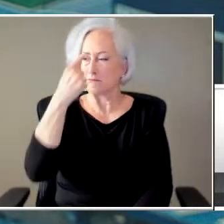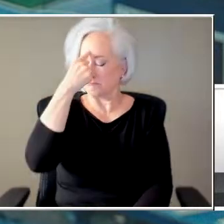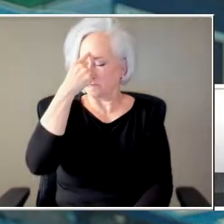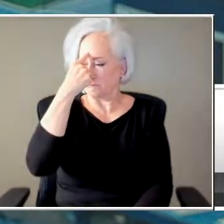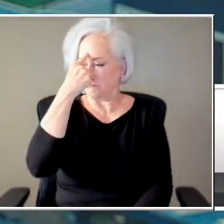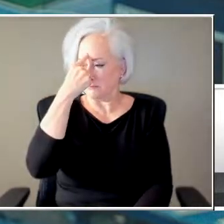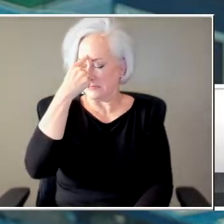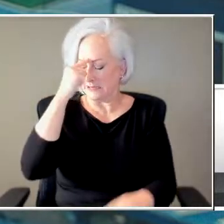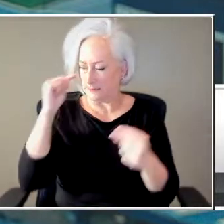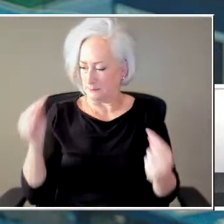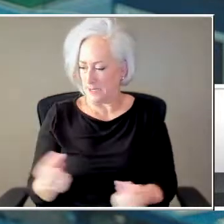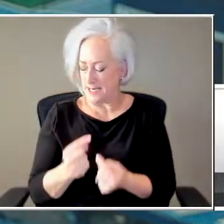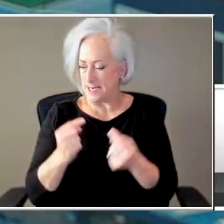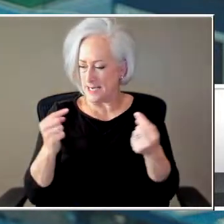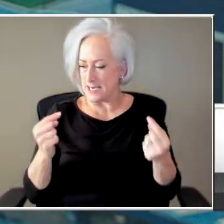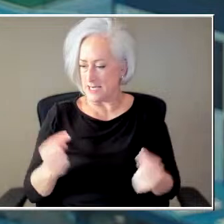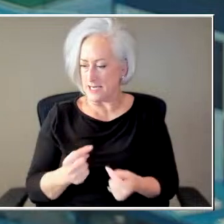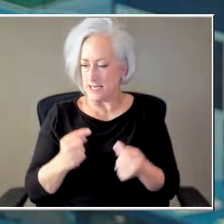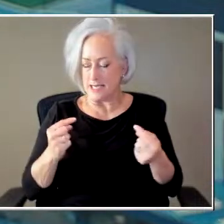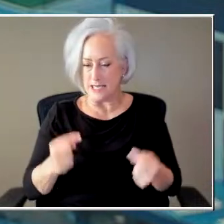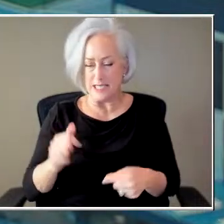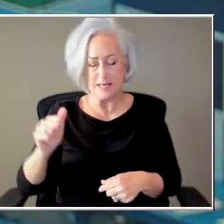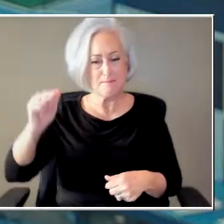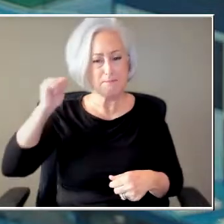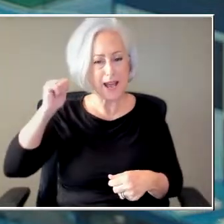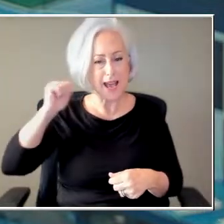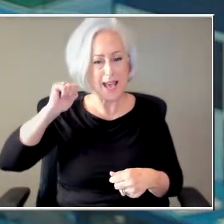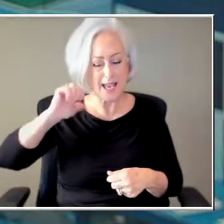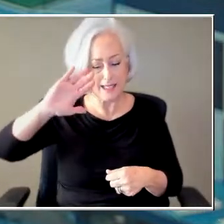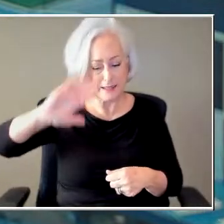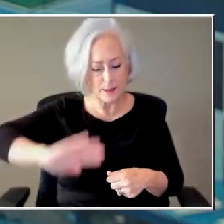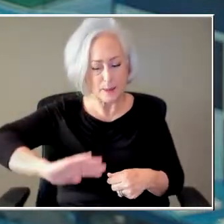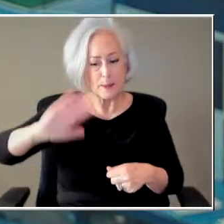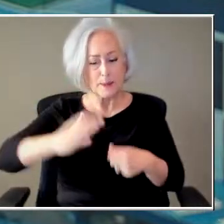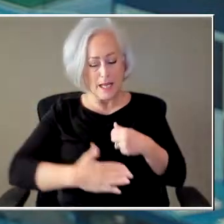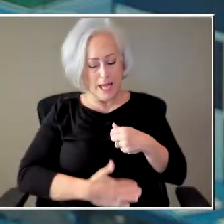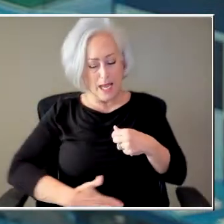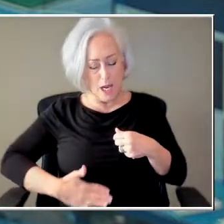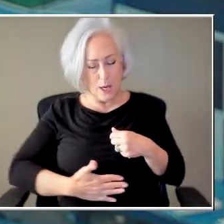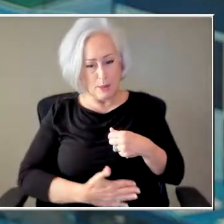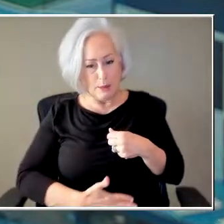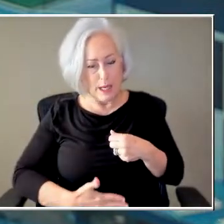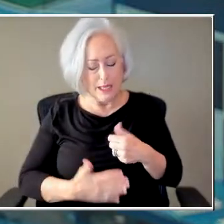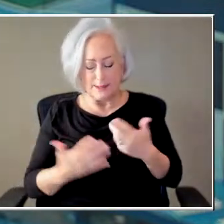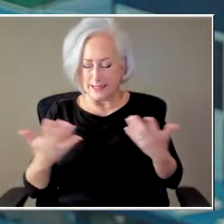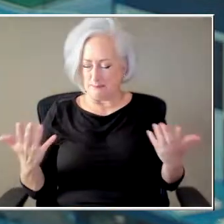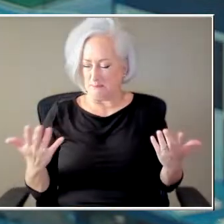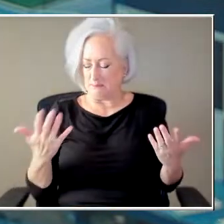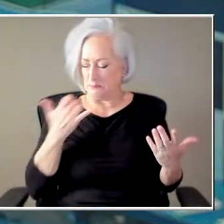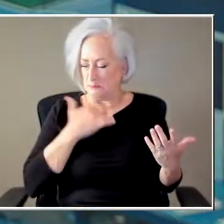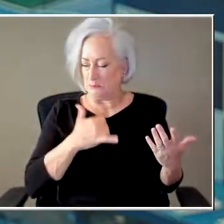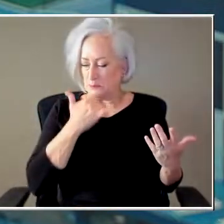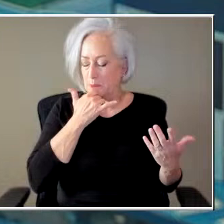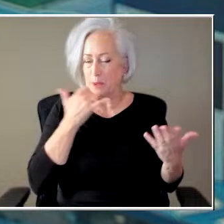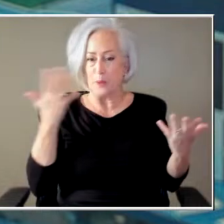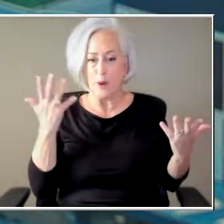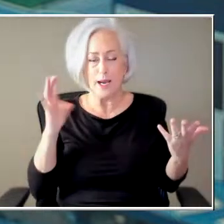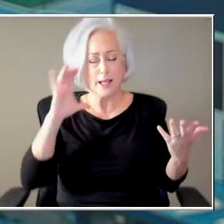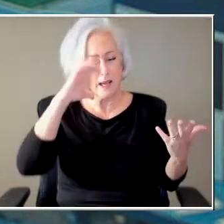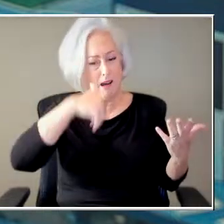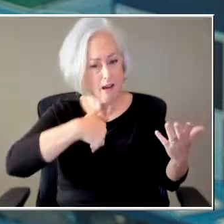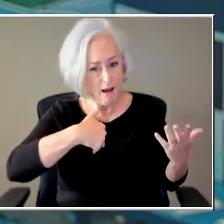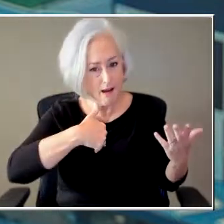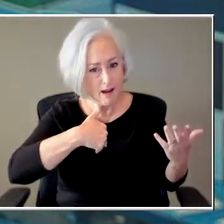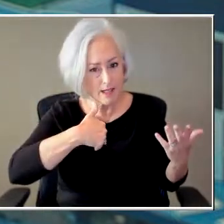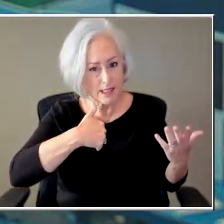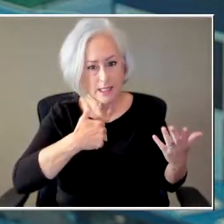pain throughout my back, abdomen, and I didn't know what it was. It was so strange, and I tried all the